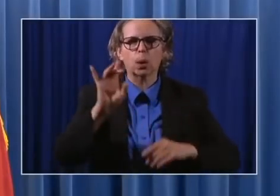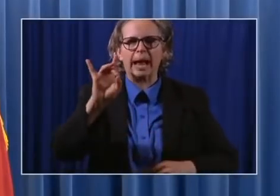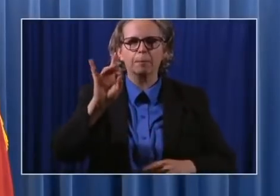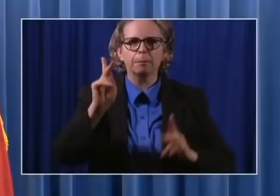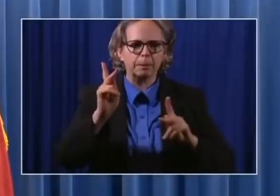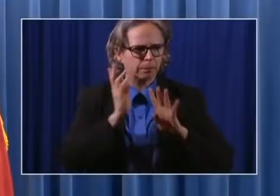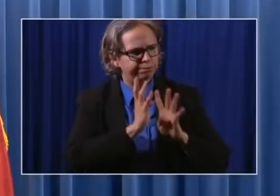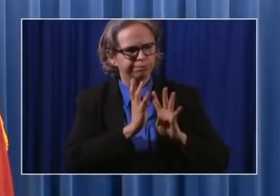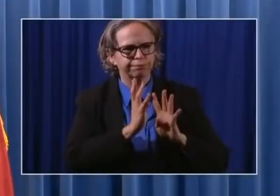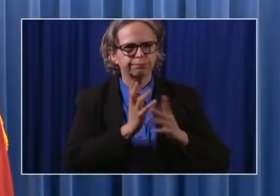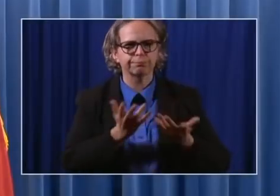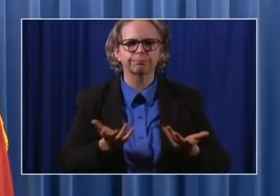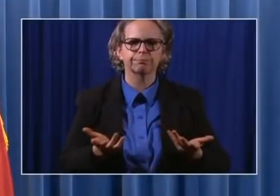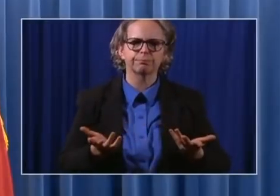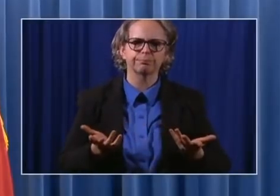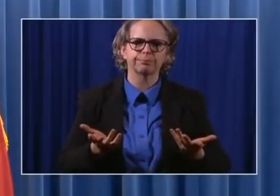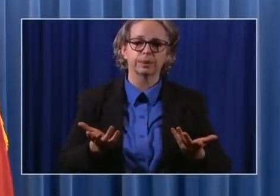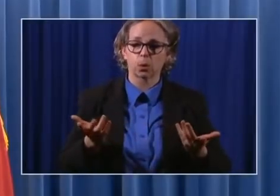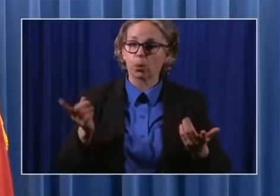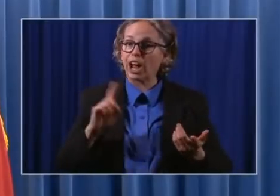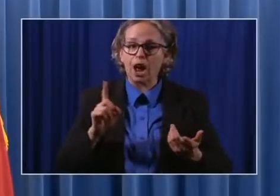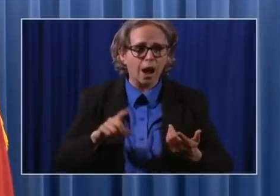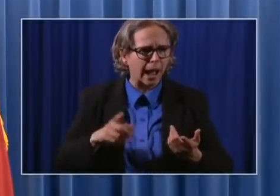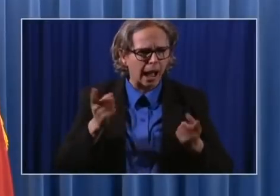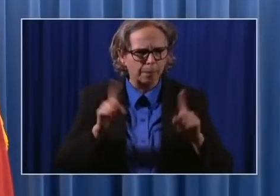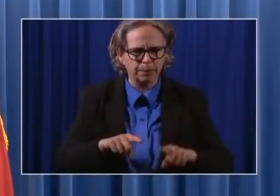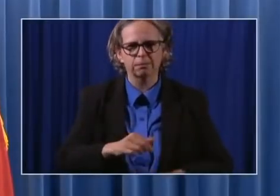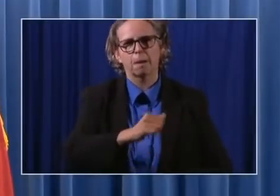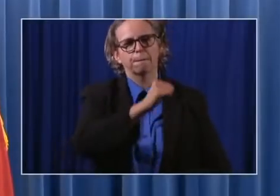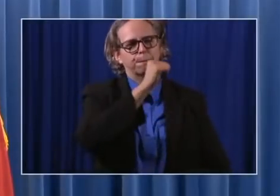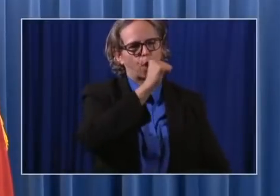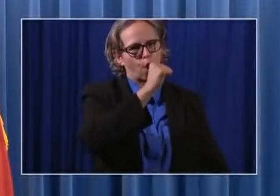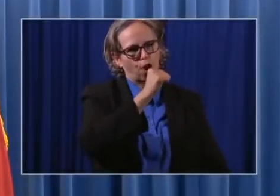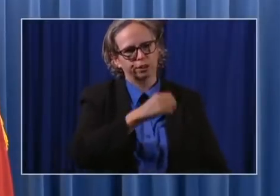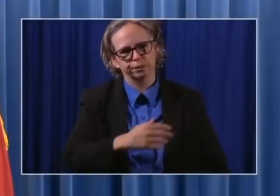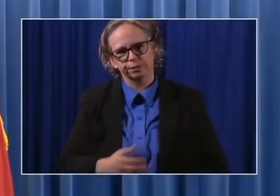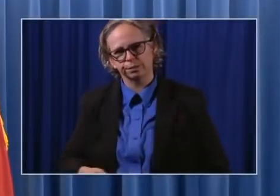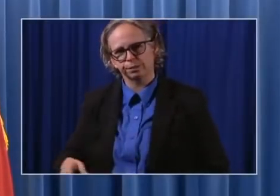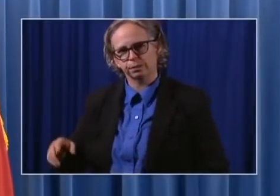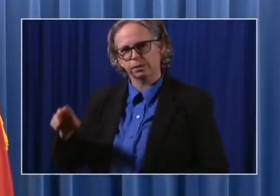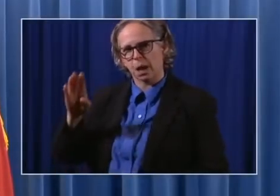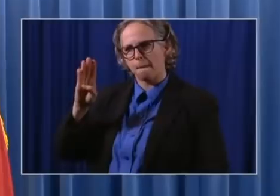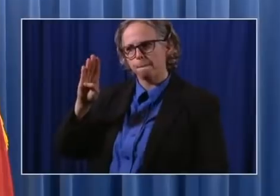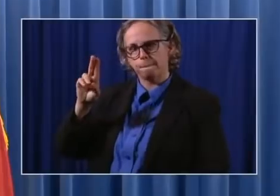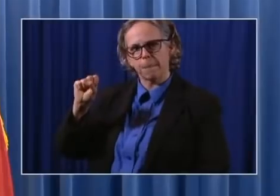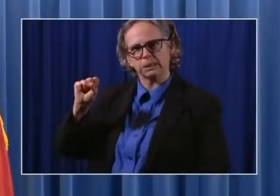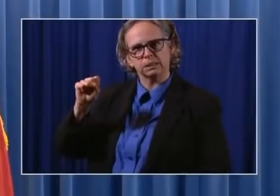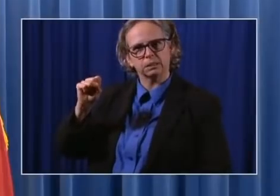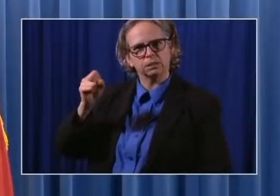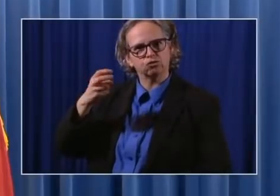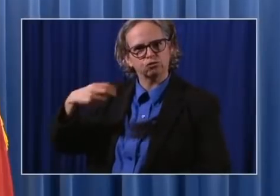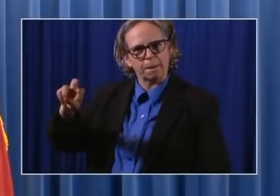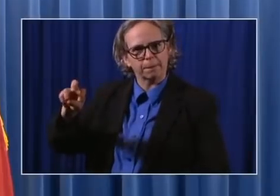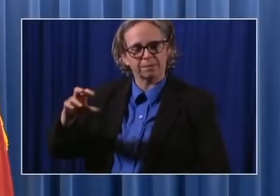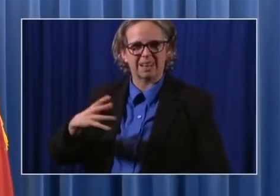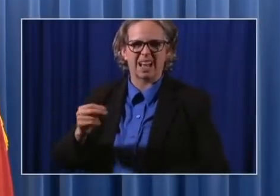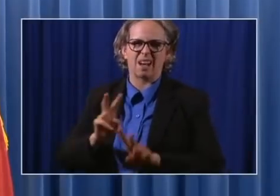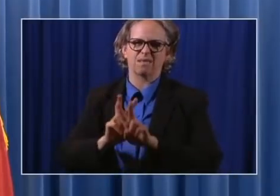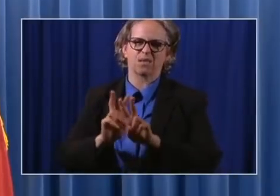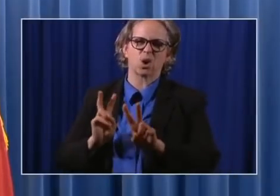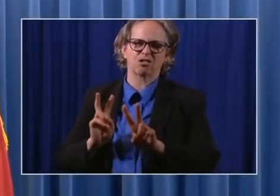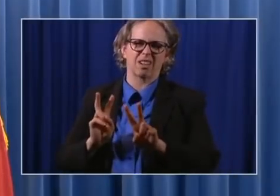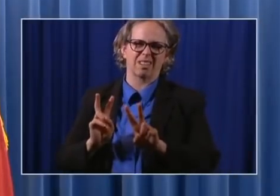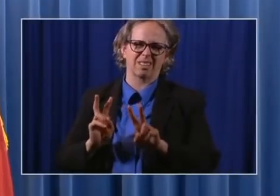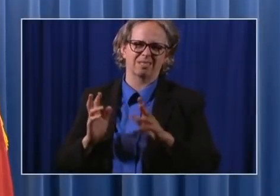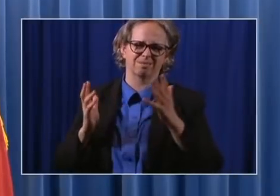to a bar, some to a bus trip, some as well to a funeral. Let's go back to central Ohio with Marion